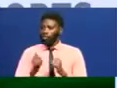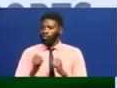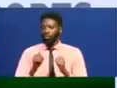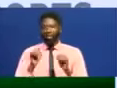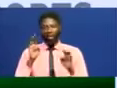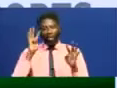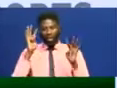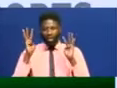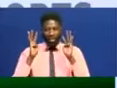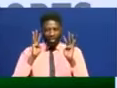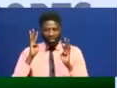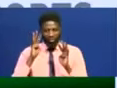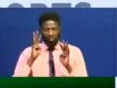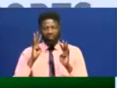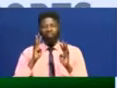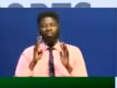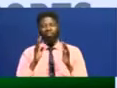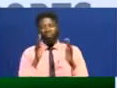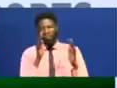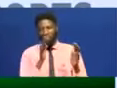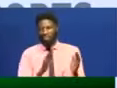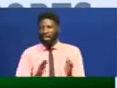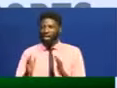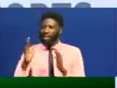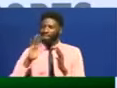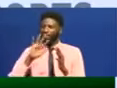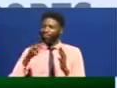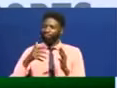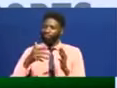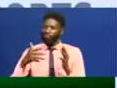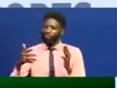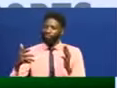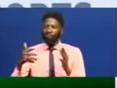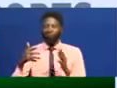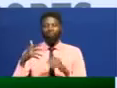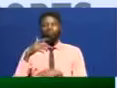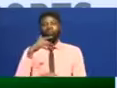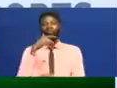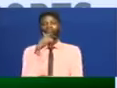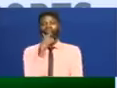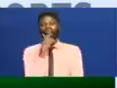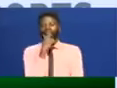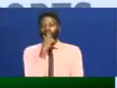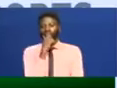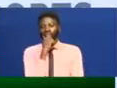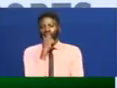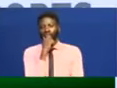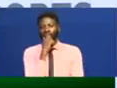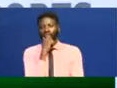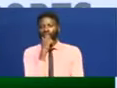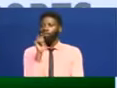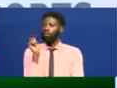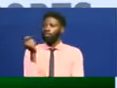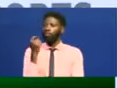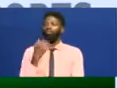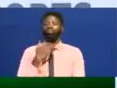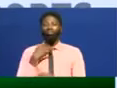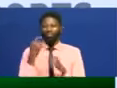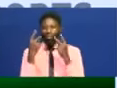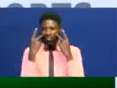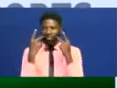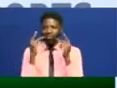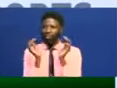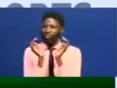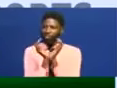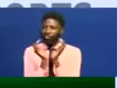Infrastructure Master Plan. You want to wonder, you know, Kenyans want to see good stadia. They want to